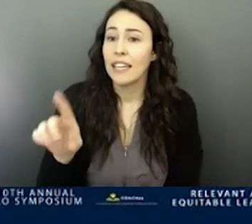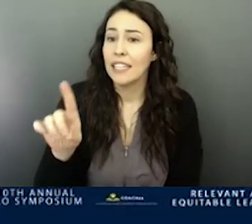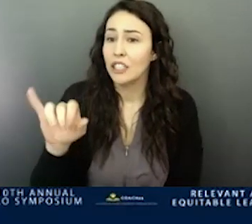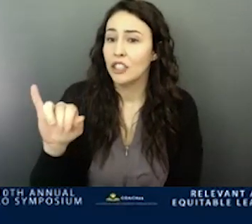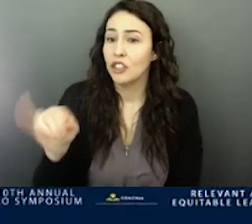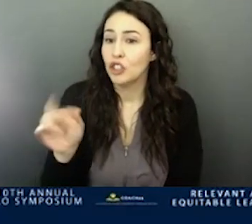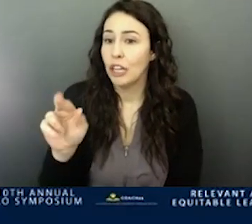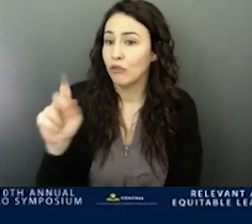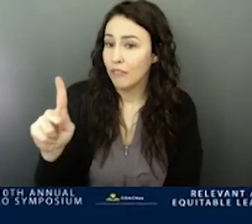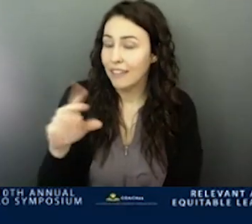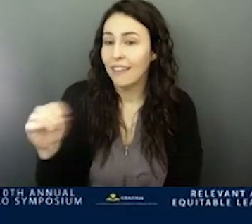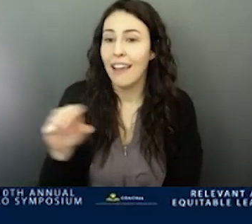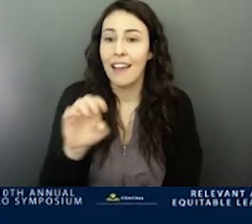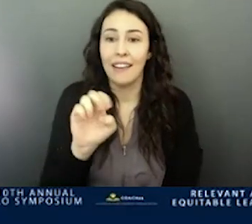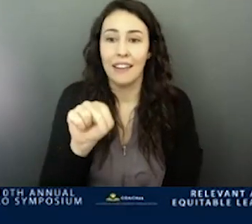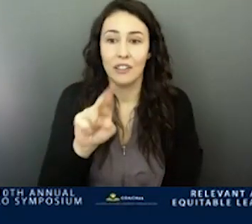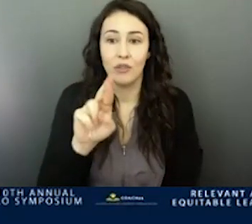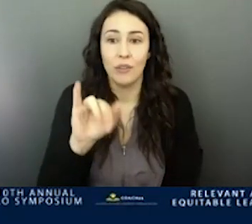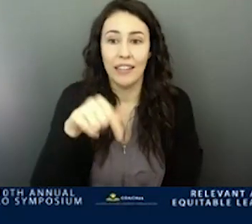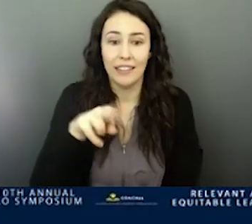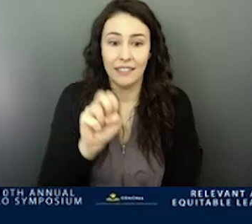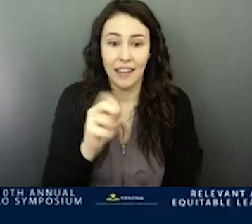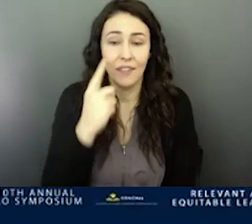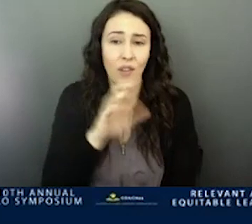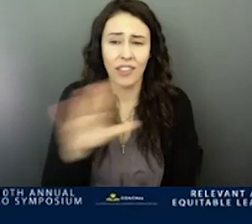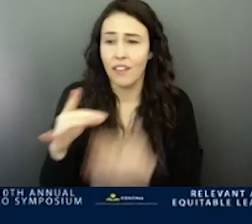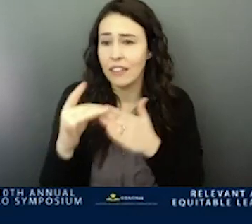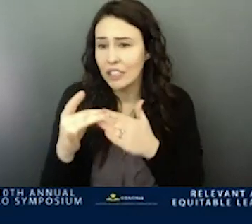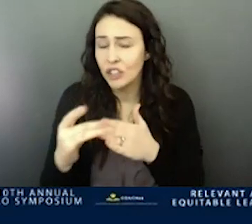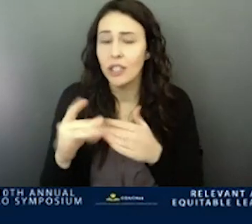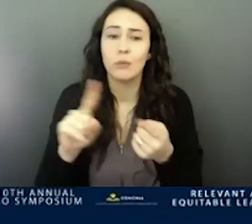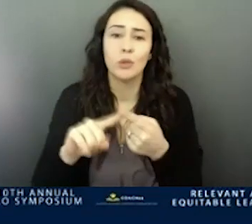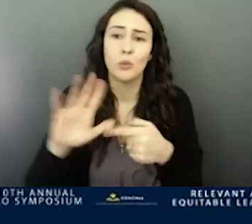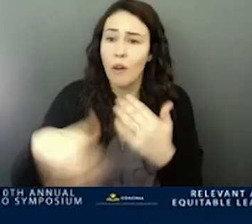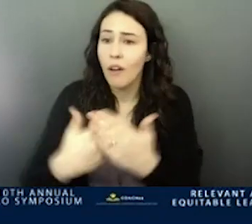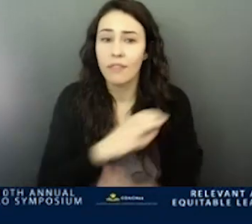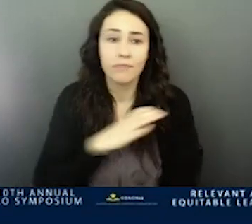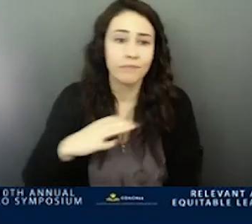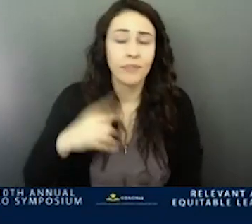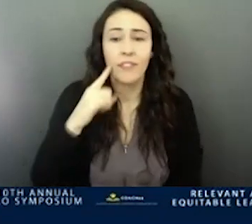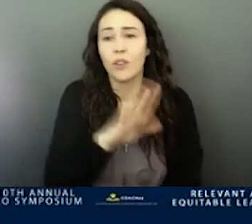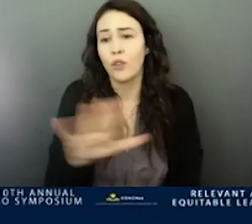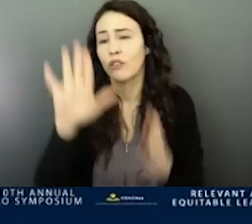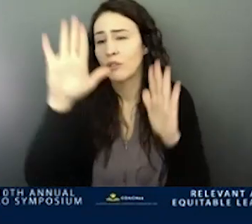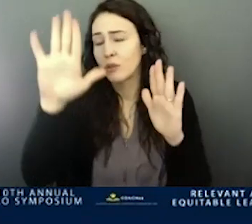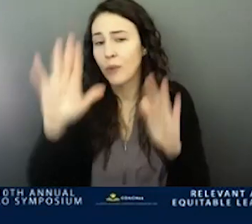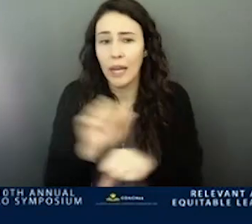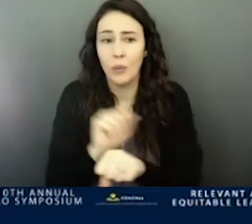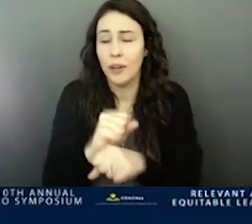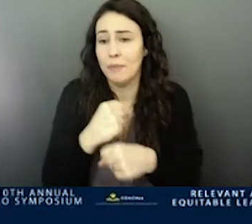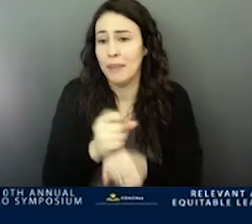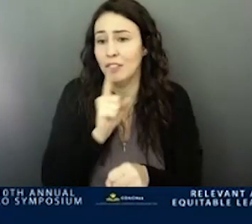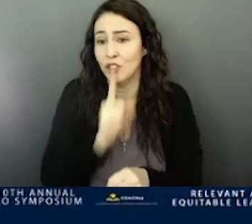and Enrique Hauriki for their leadership, and to all of the committee for the great work that they've done in making sure that this event